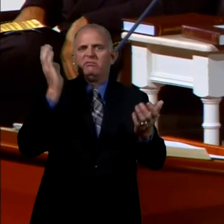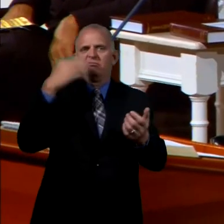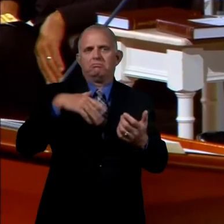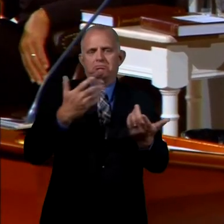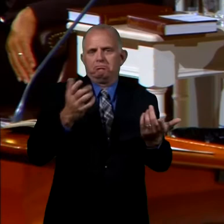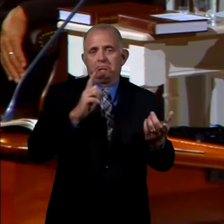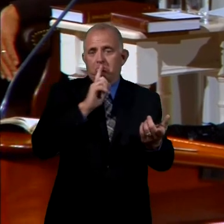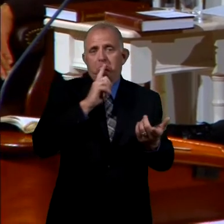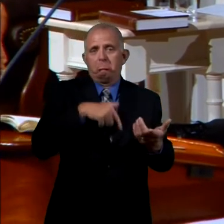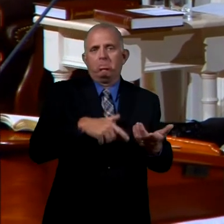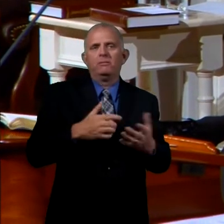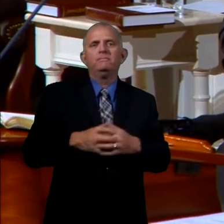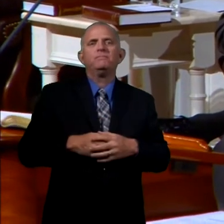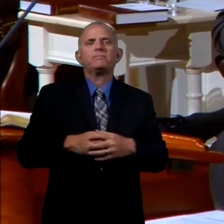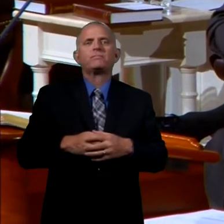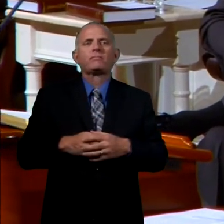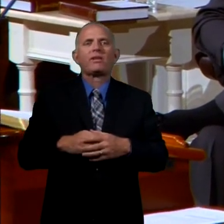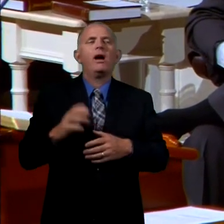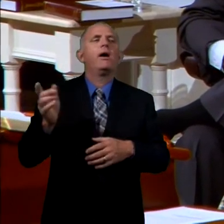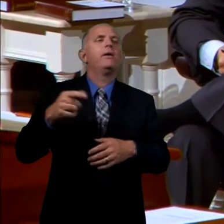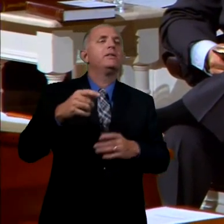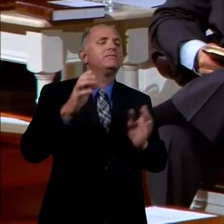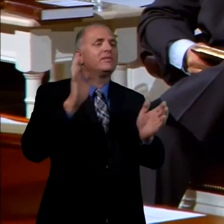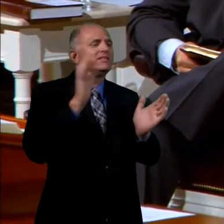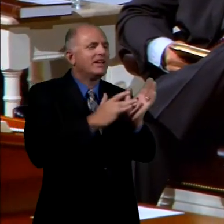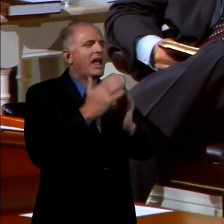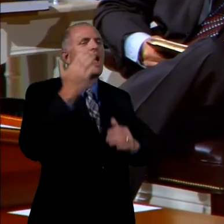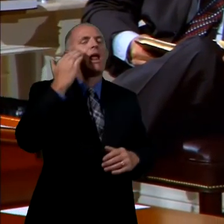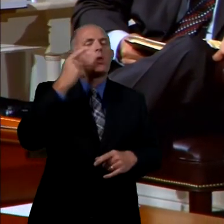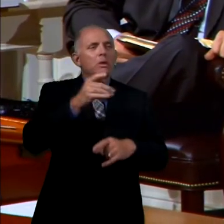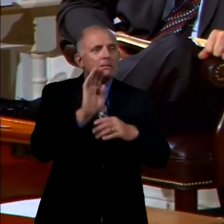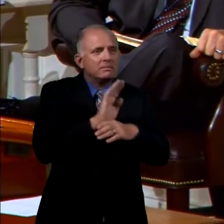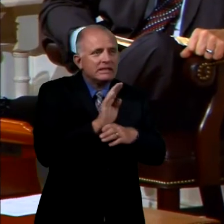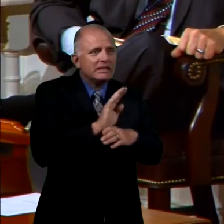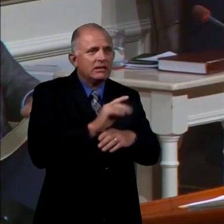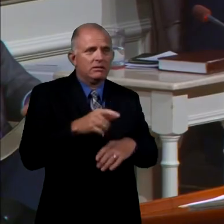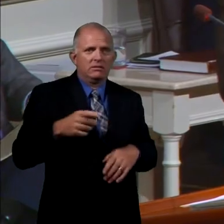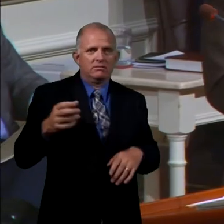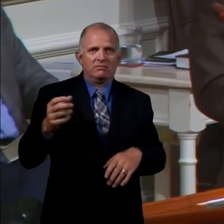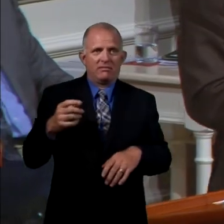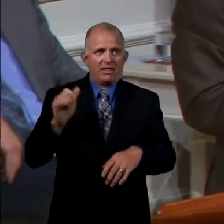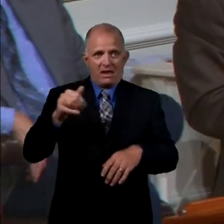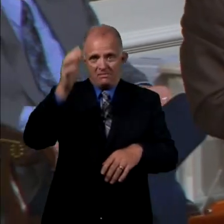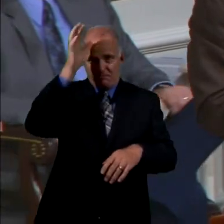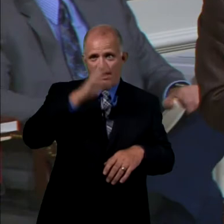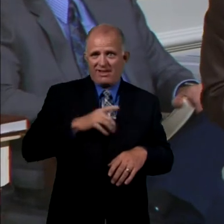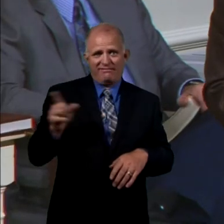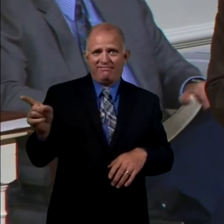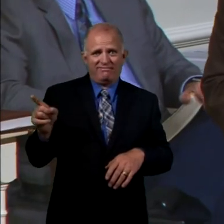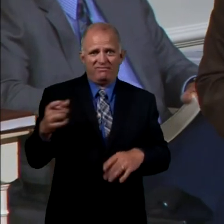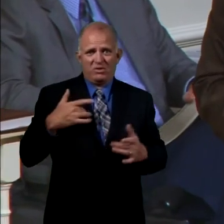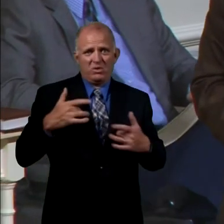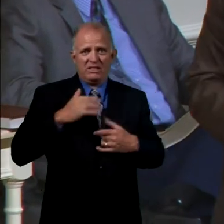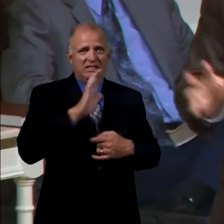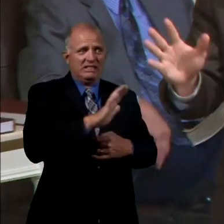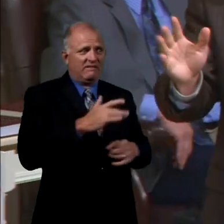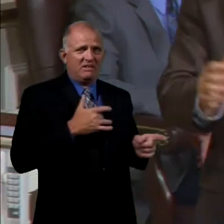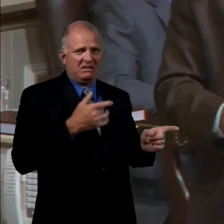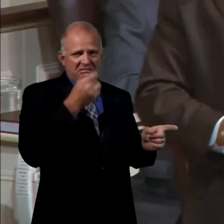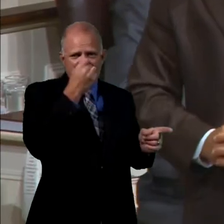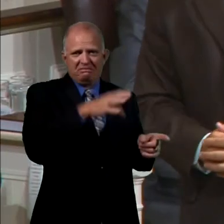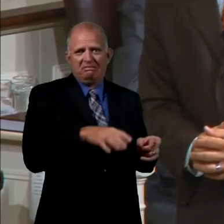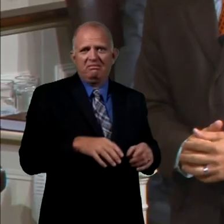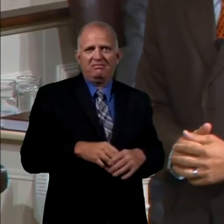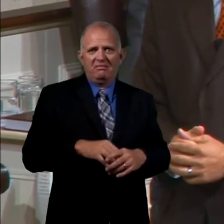You know what, Jesus? I know you're busy. No, you notice, did the guy care about how Jesus was feeling that day? Did the guy